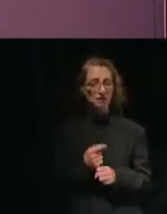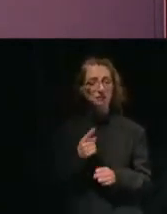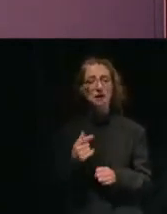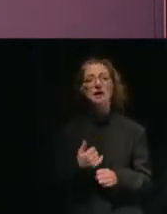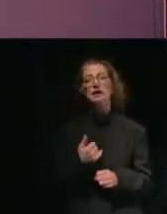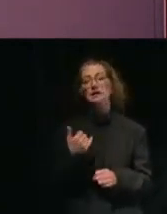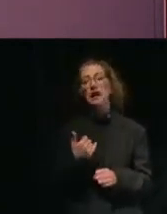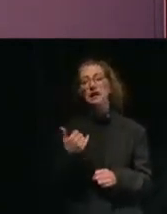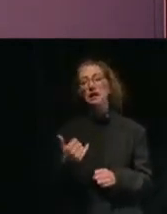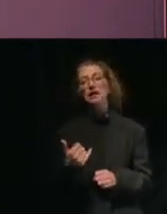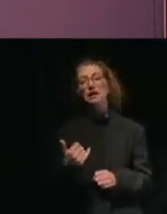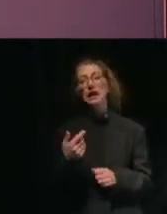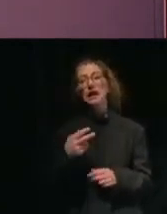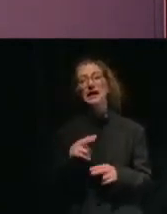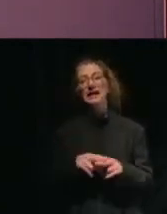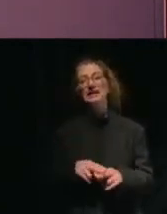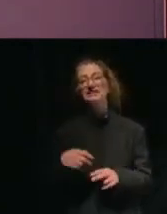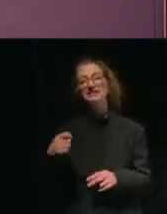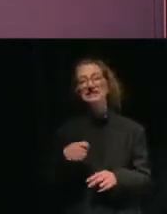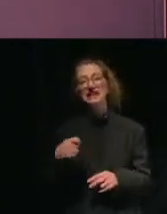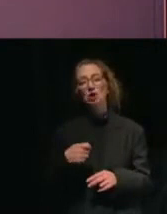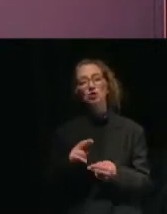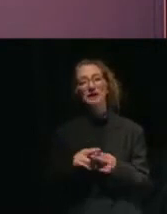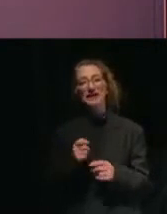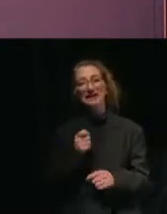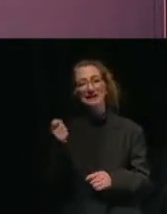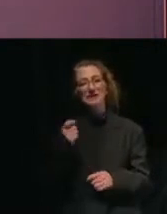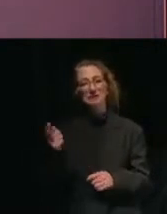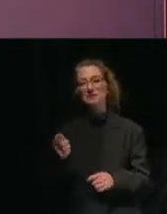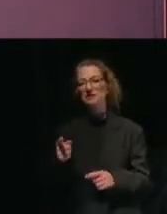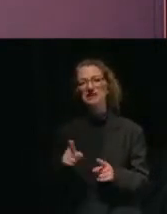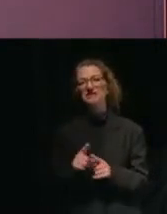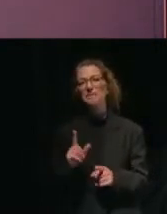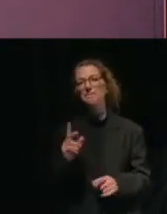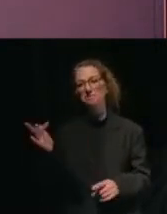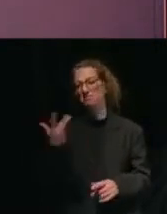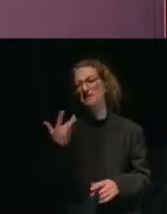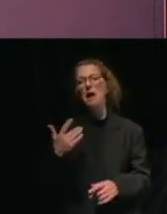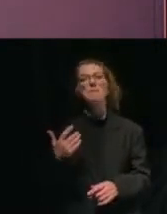yearly notification from the Deutsche Rentenversicherung is an insult.